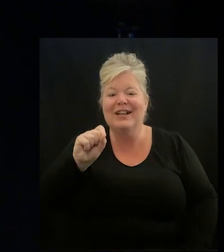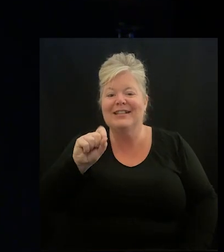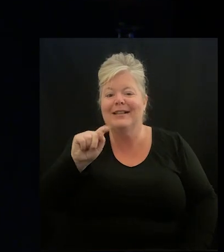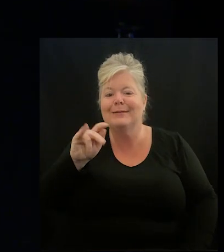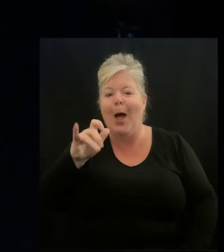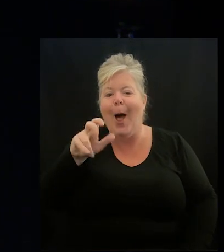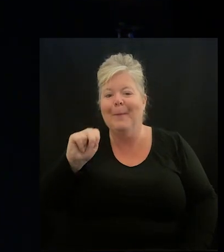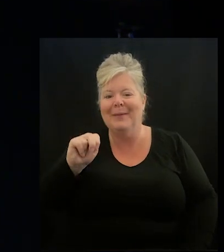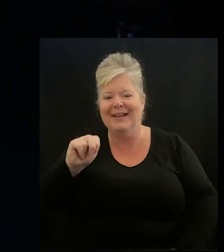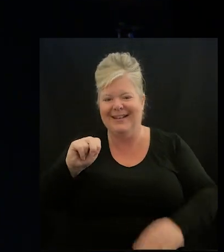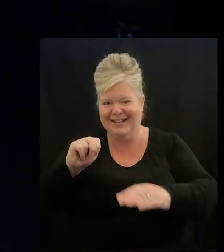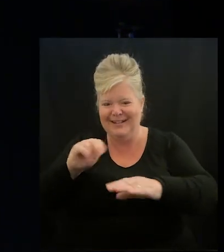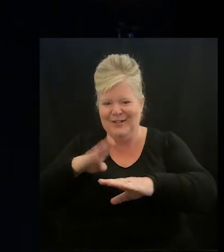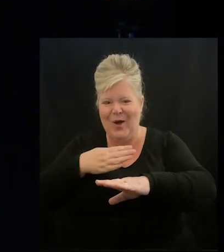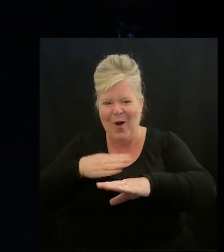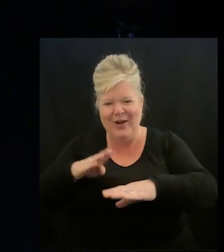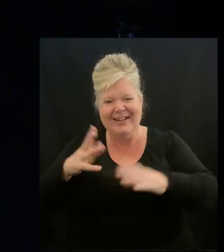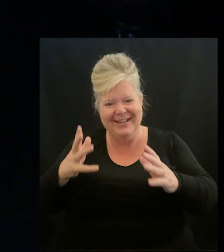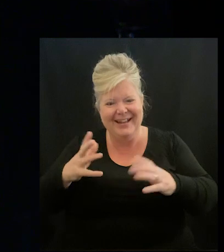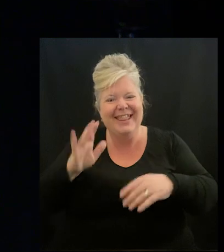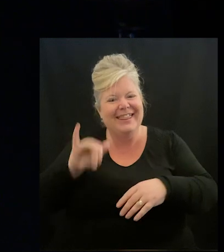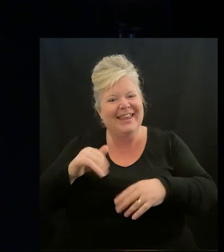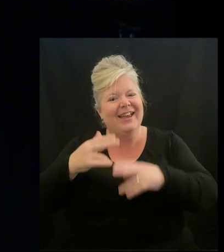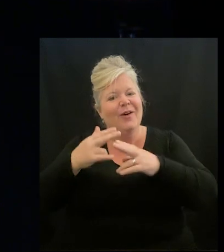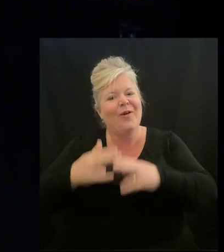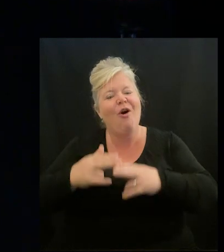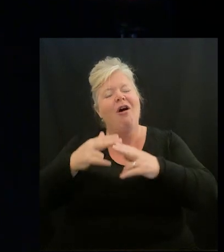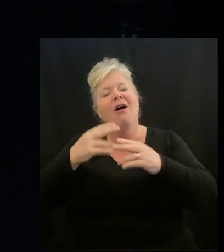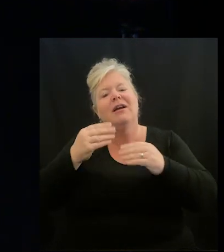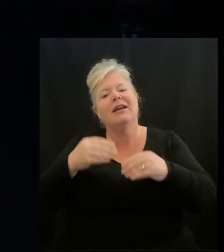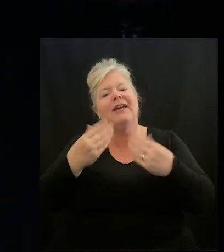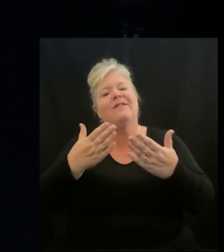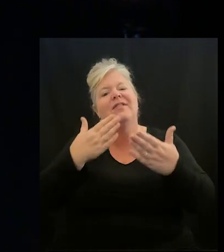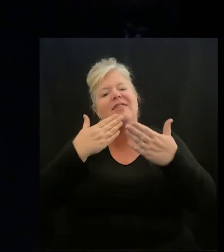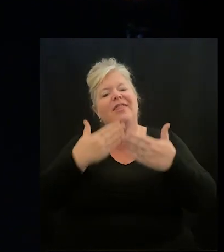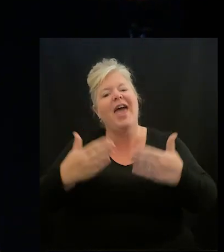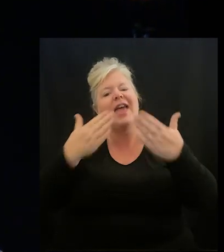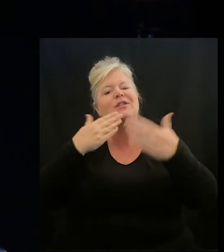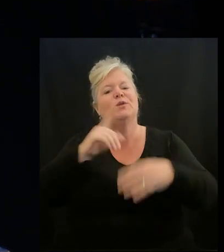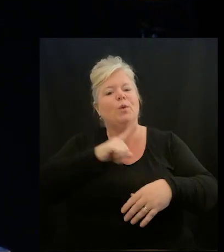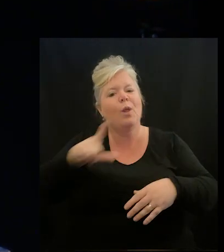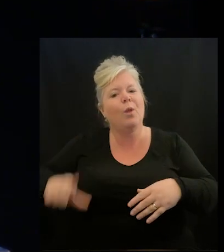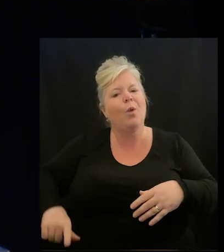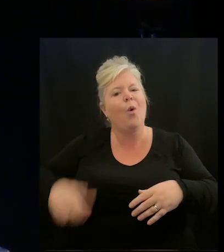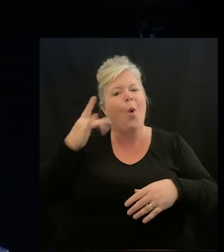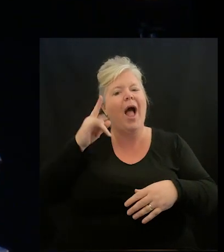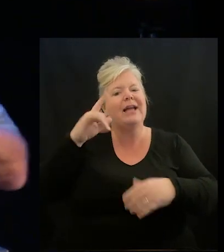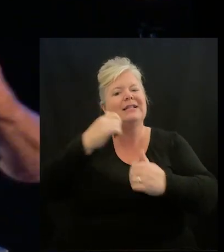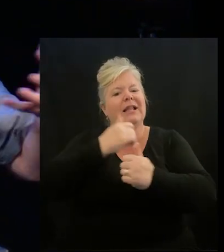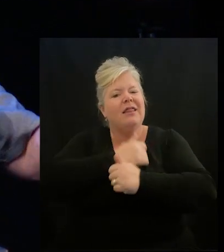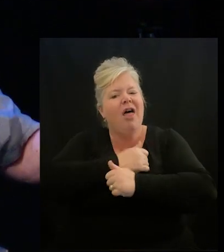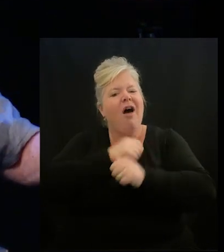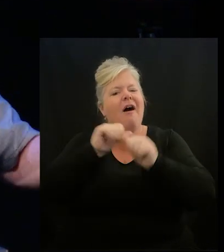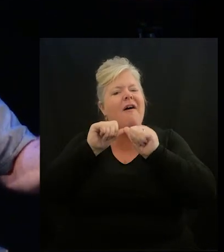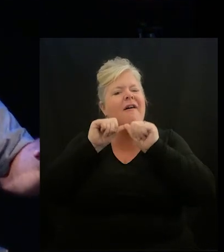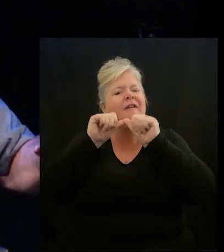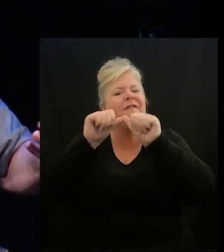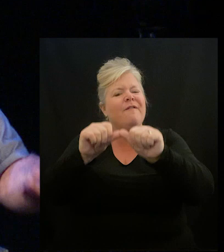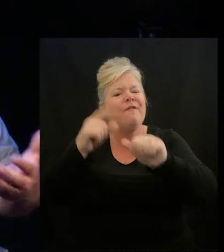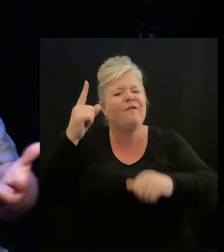Chris Tomlin ever wrote the song. Give thanks to the Lord, for his love endures forever.